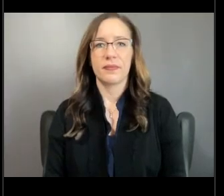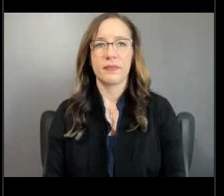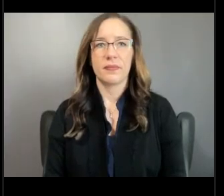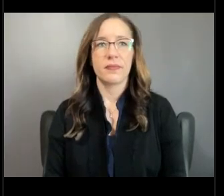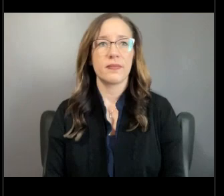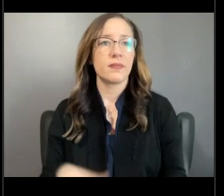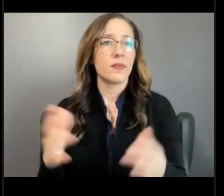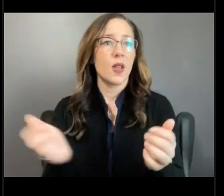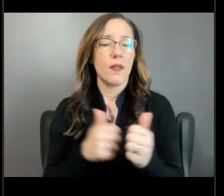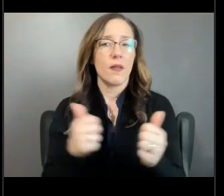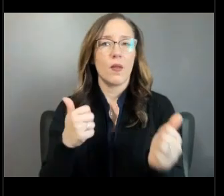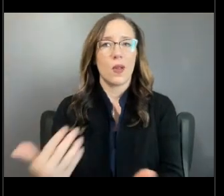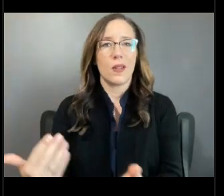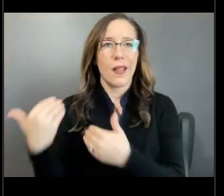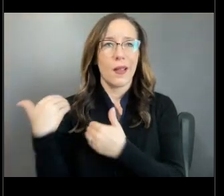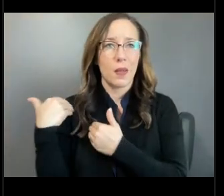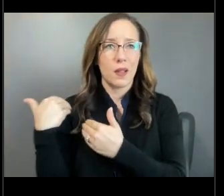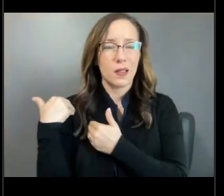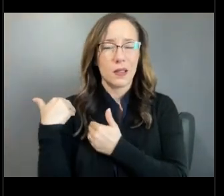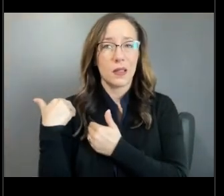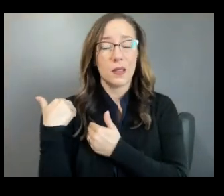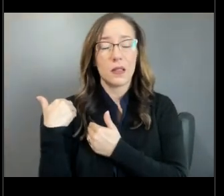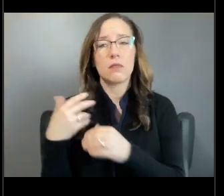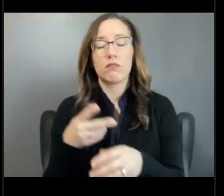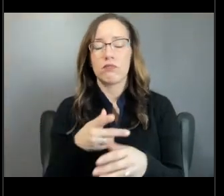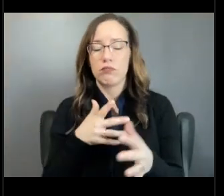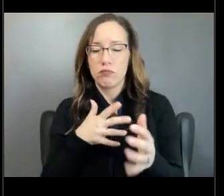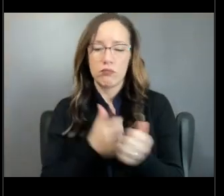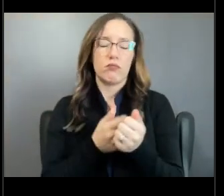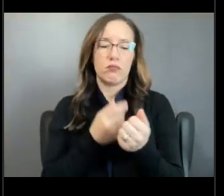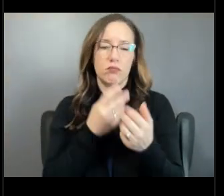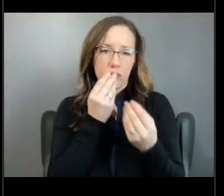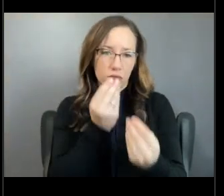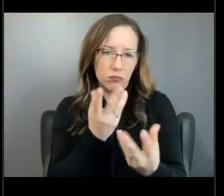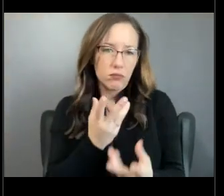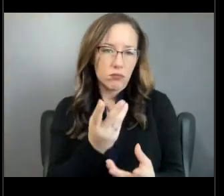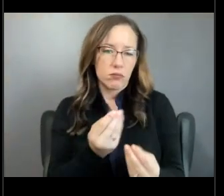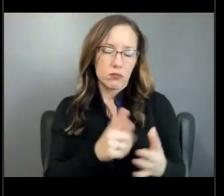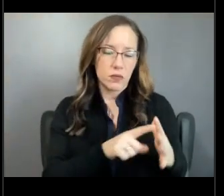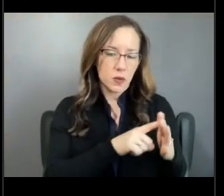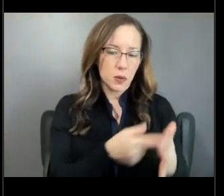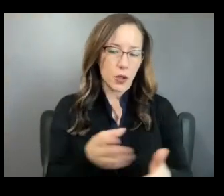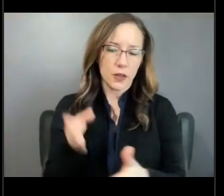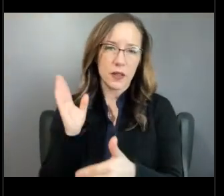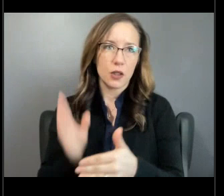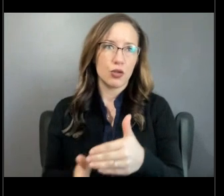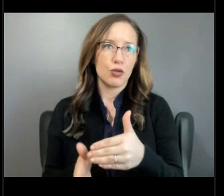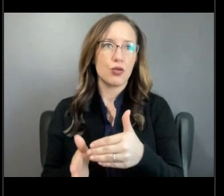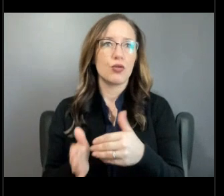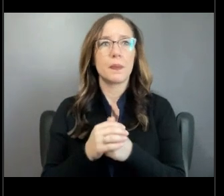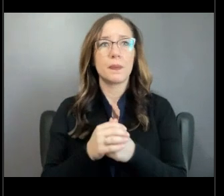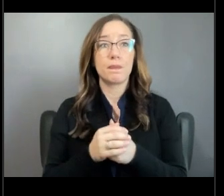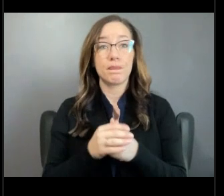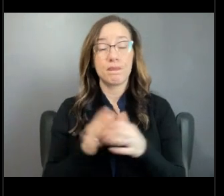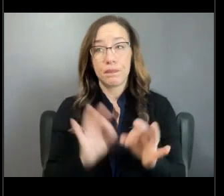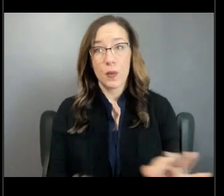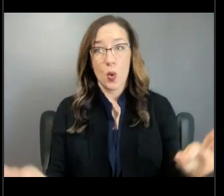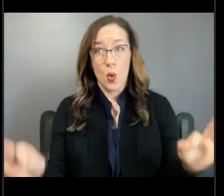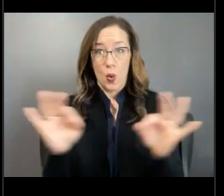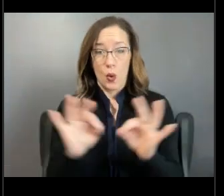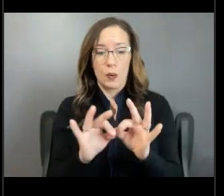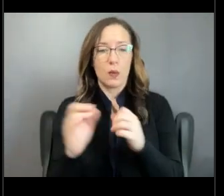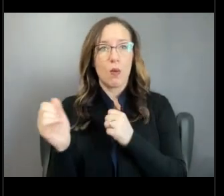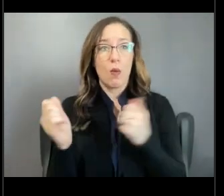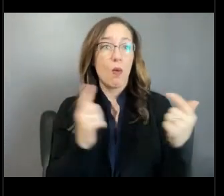Avoid liability. Stay informed from start to finish. It is vital that all